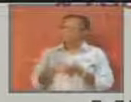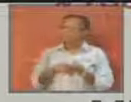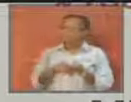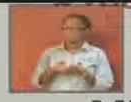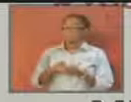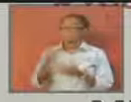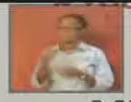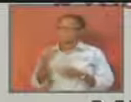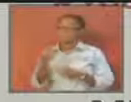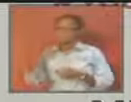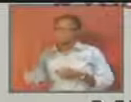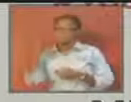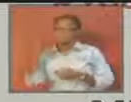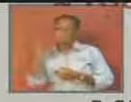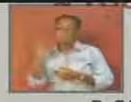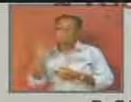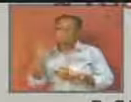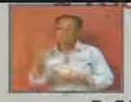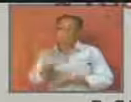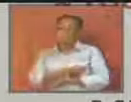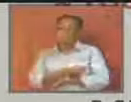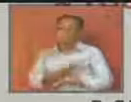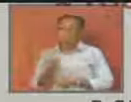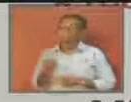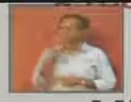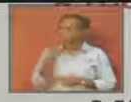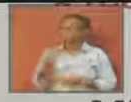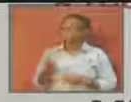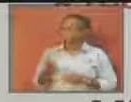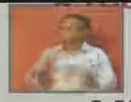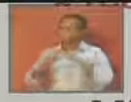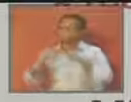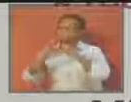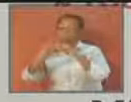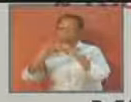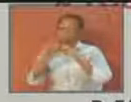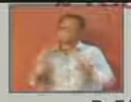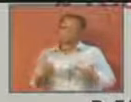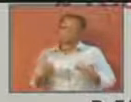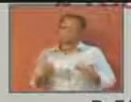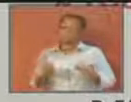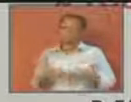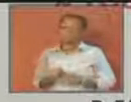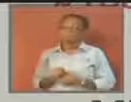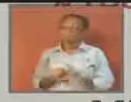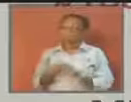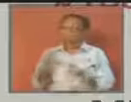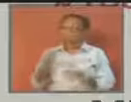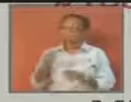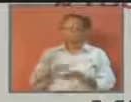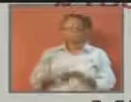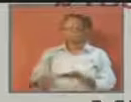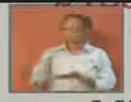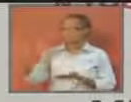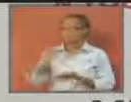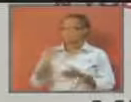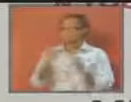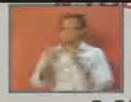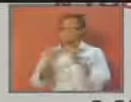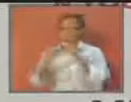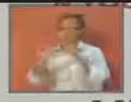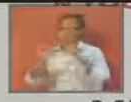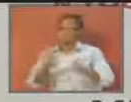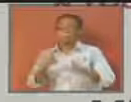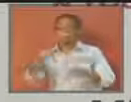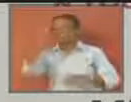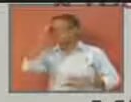has decreased significantly since last week. So we do use the daily data as a reported data, not the swab date, to create the rolling